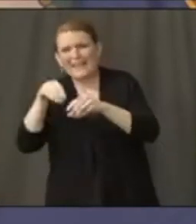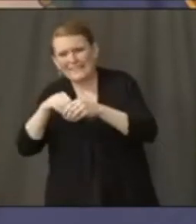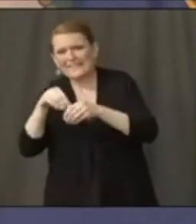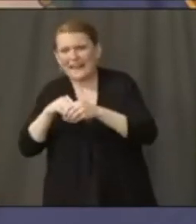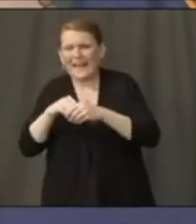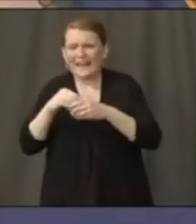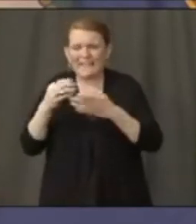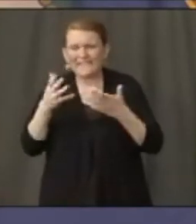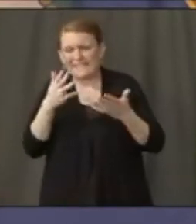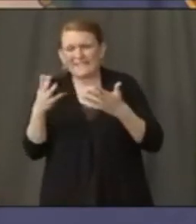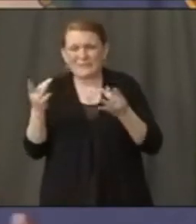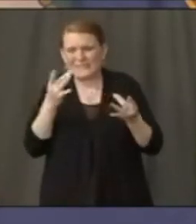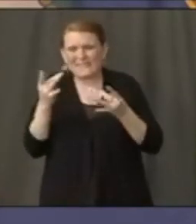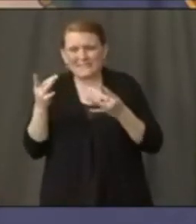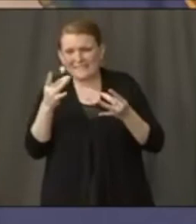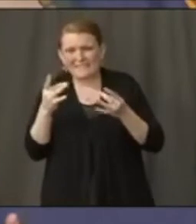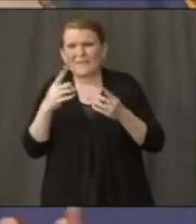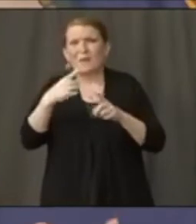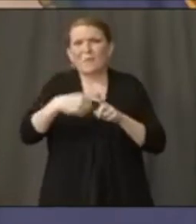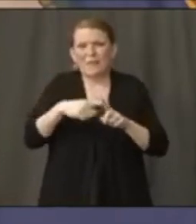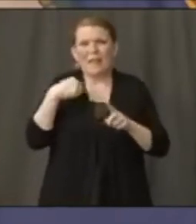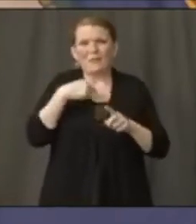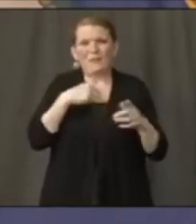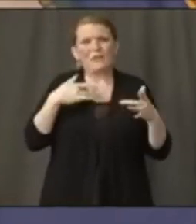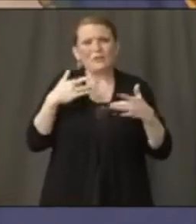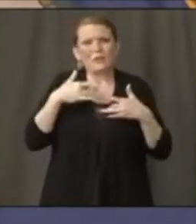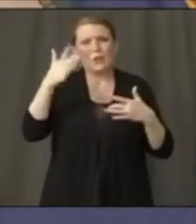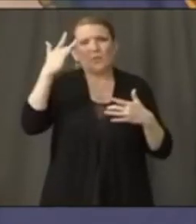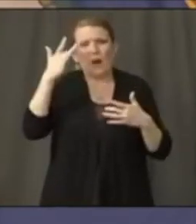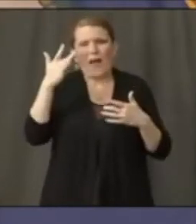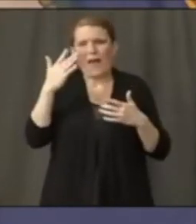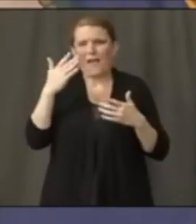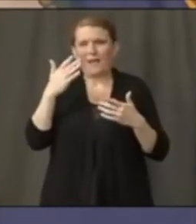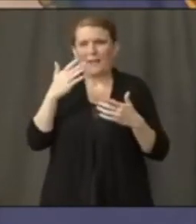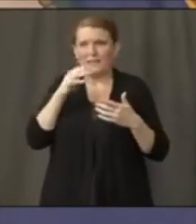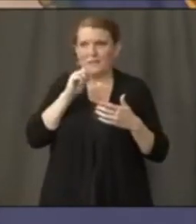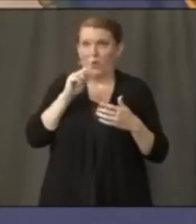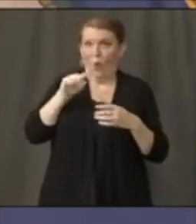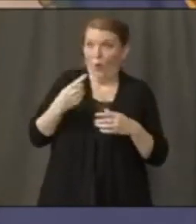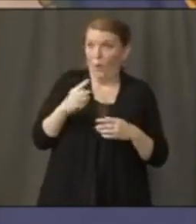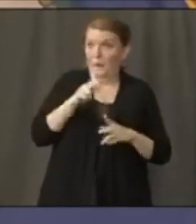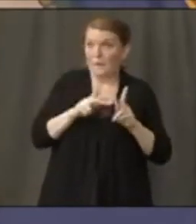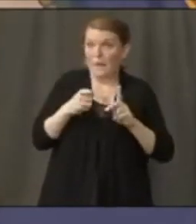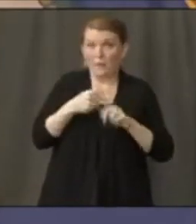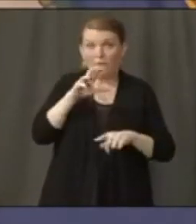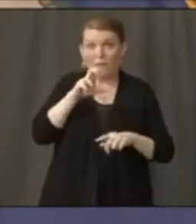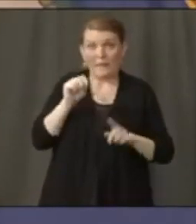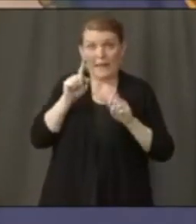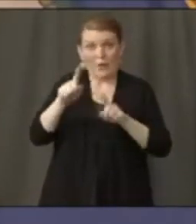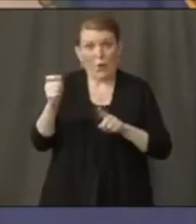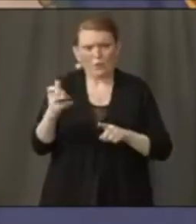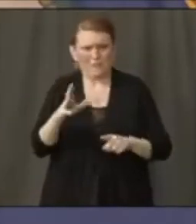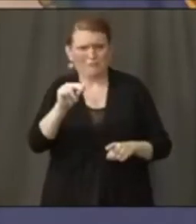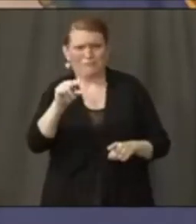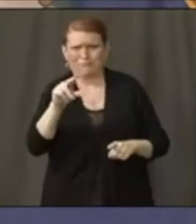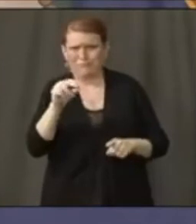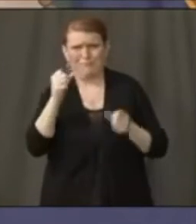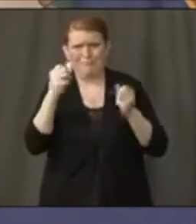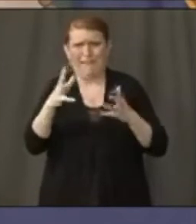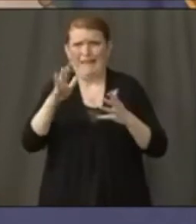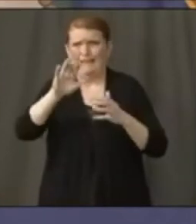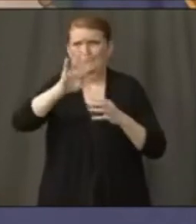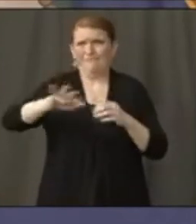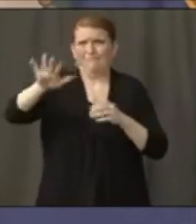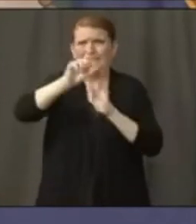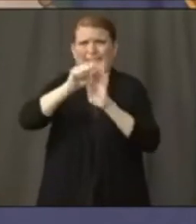of people from the greater region or even out of state. A lot of folks over the age of 65 who I think ought to be staying at home, should be staying at